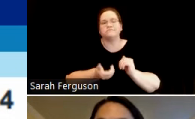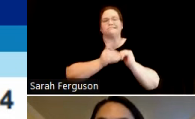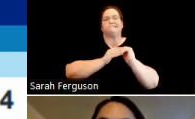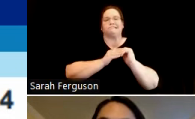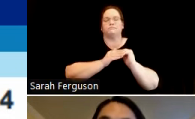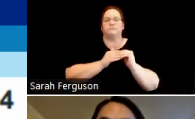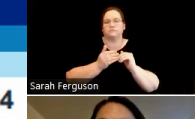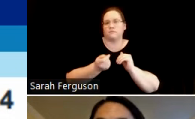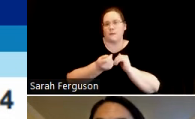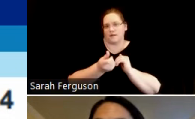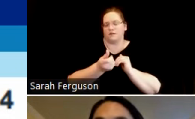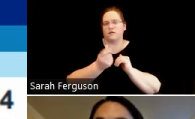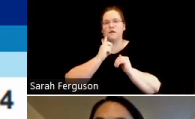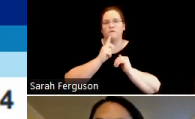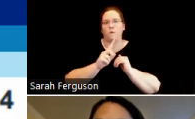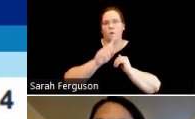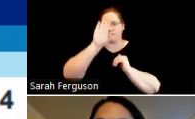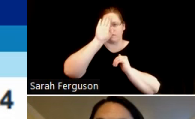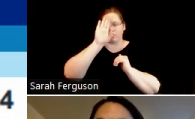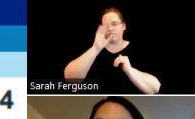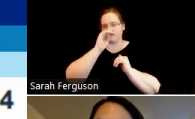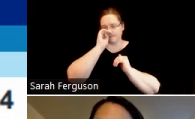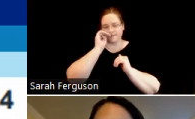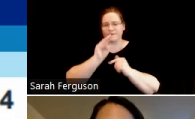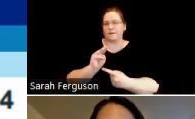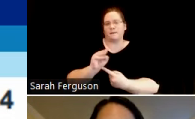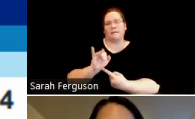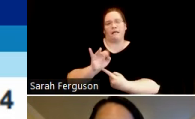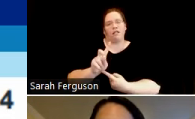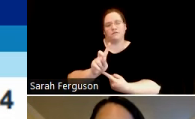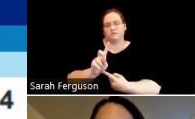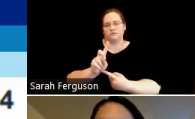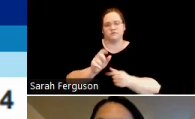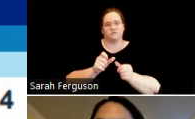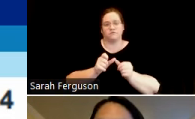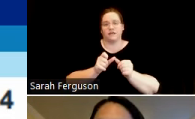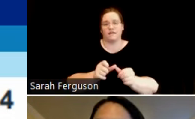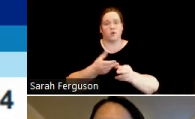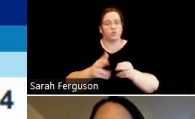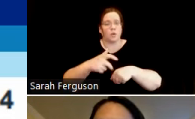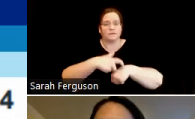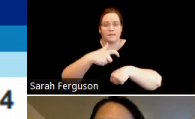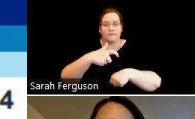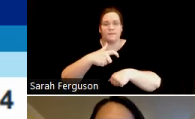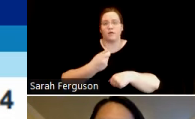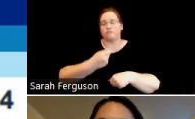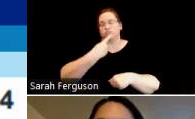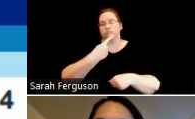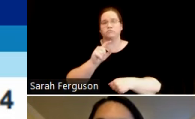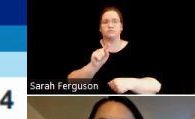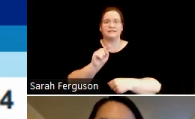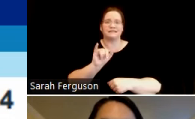see, it was pretty mild fever. It lasted a short amount of time, treated with Tylenol or